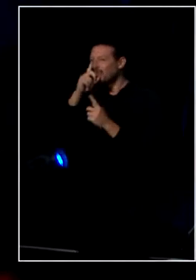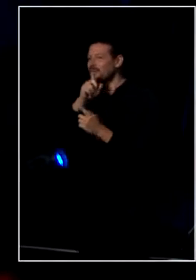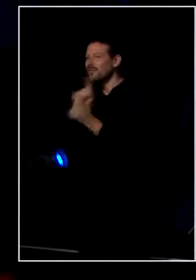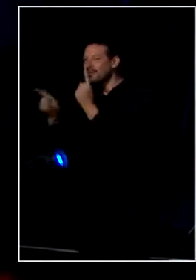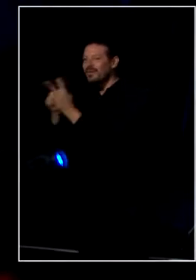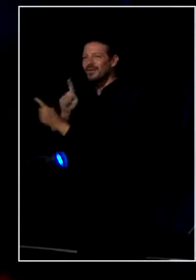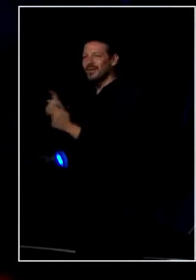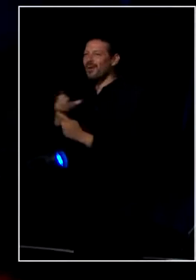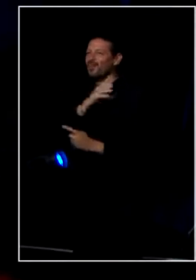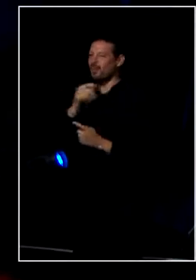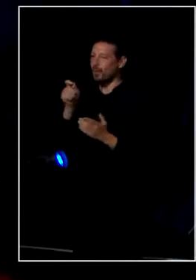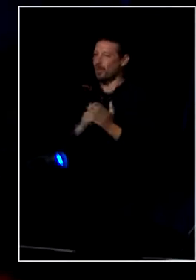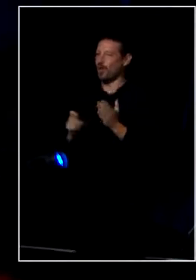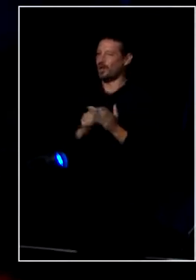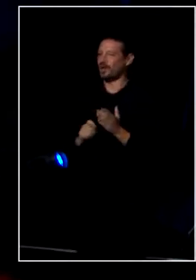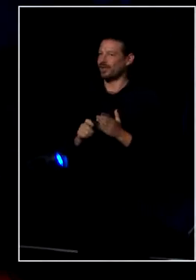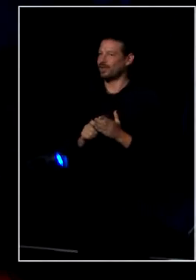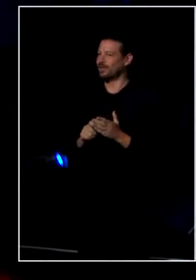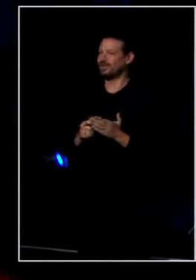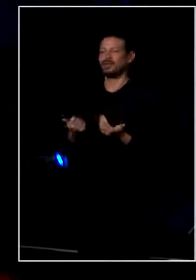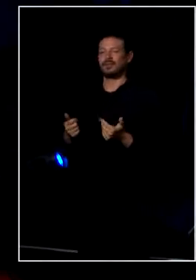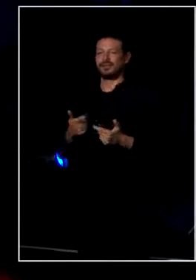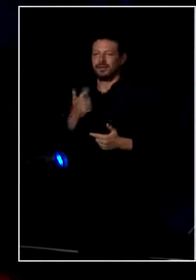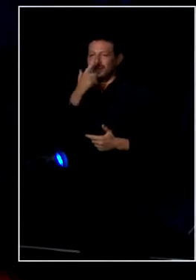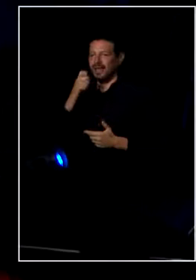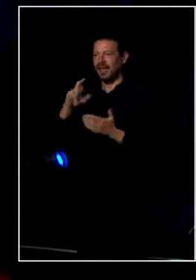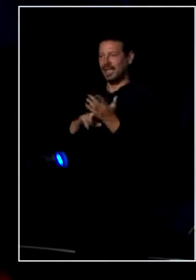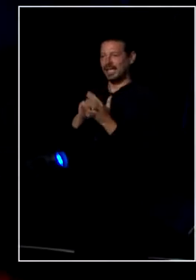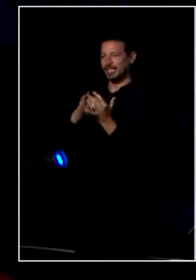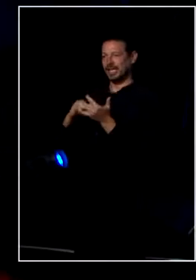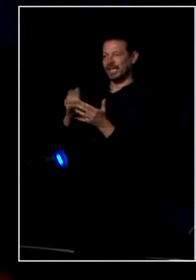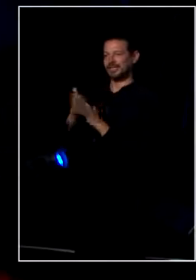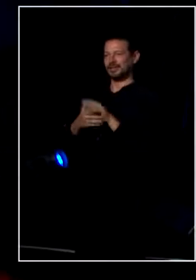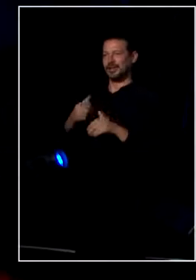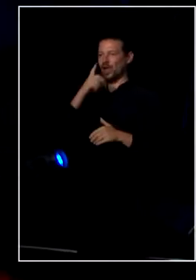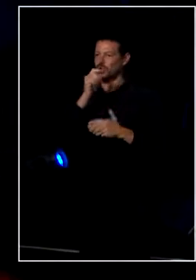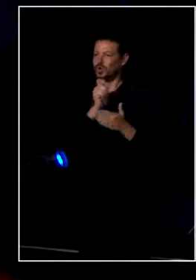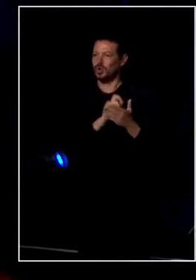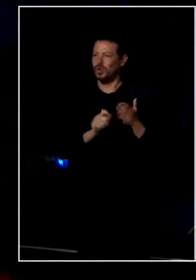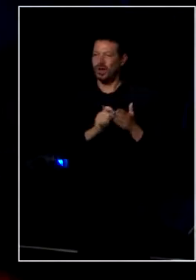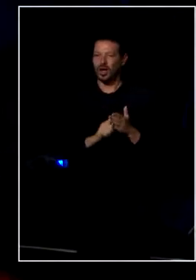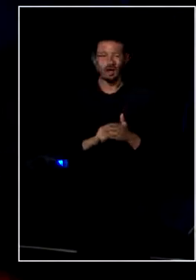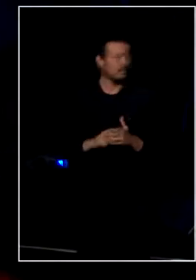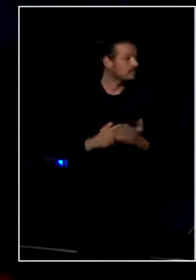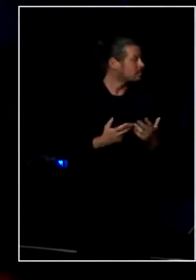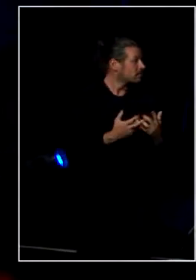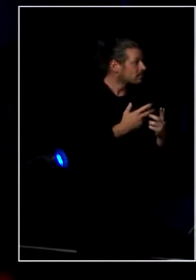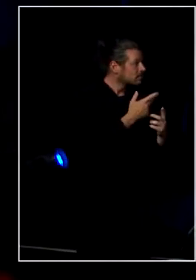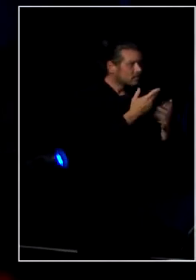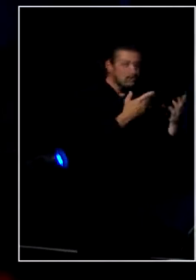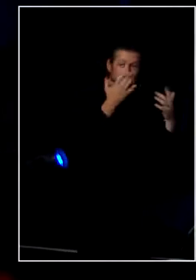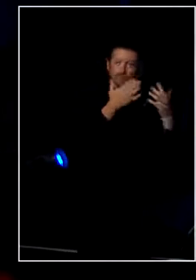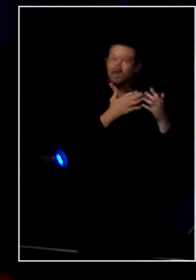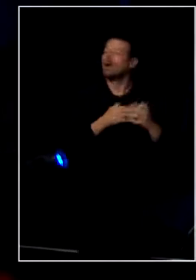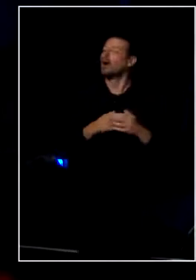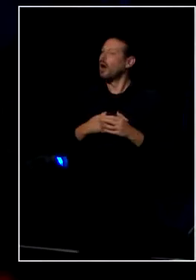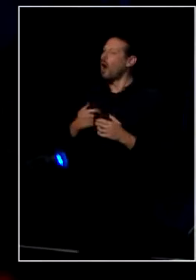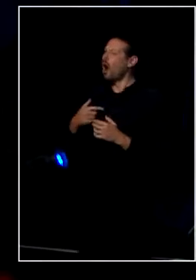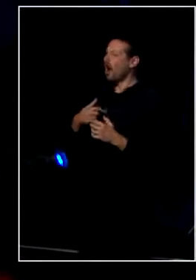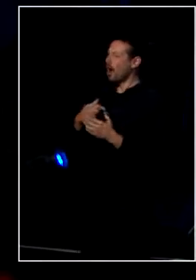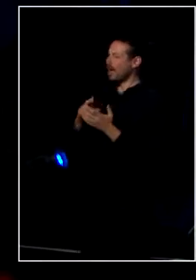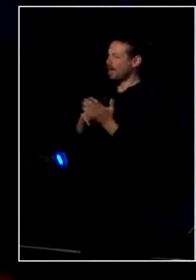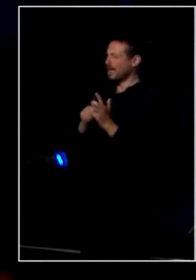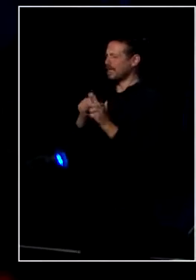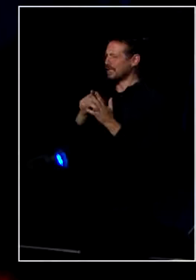to write, thankfully, because of being on the NDIS. Anyone else want to reflect on the NDIS? I'm on the NDIS, but at the